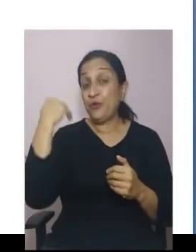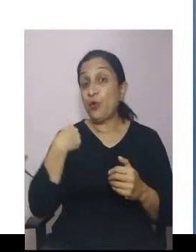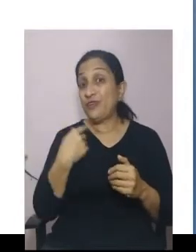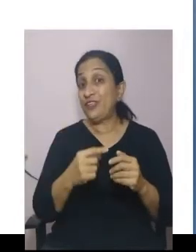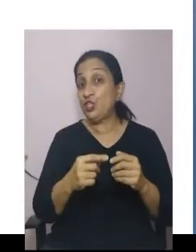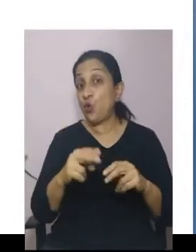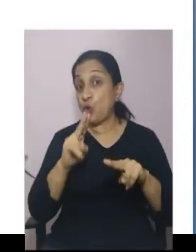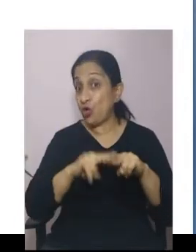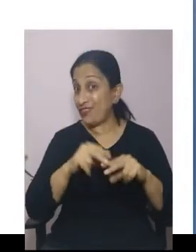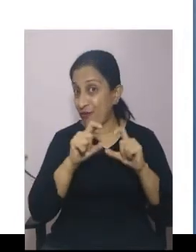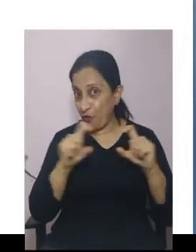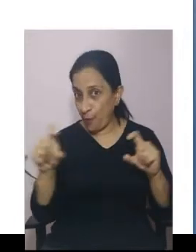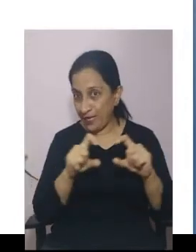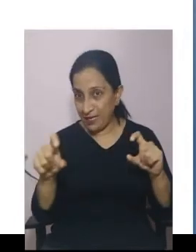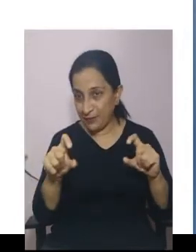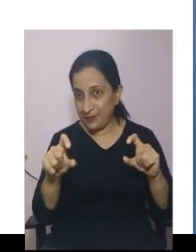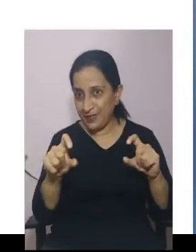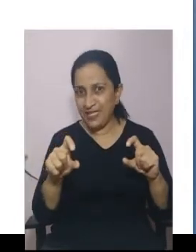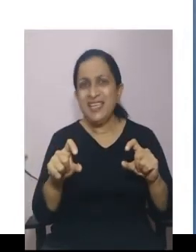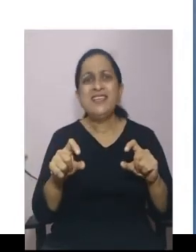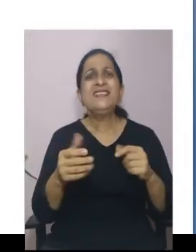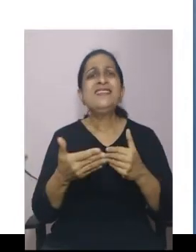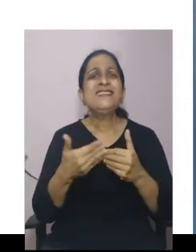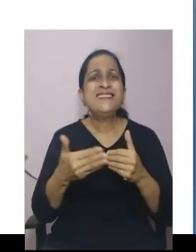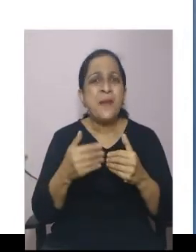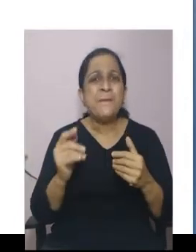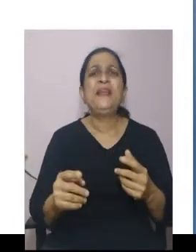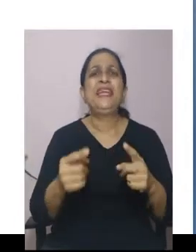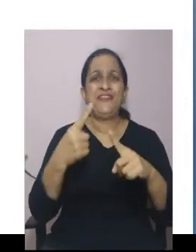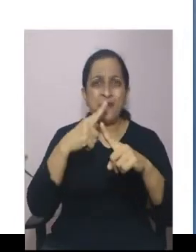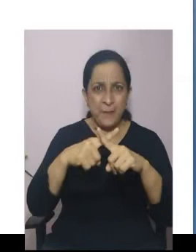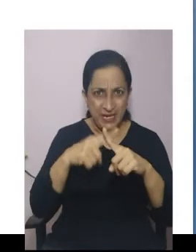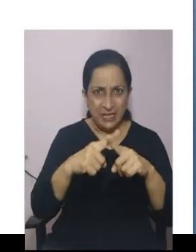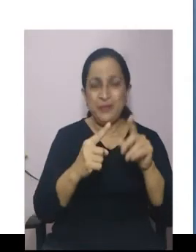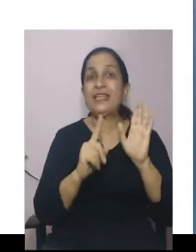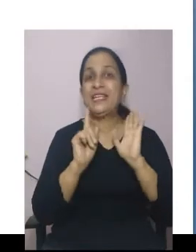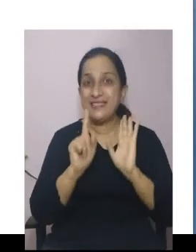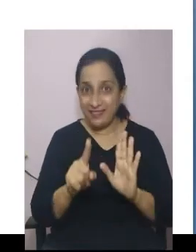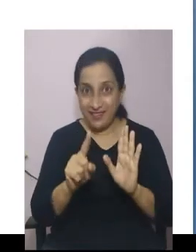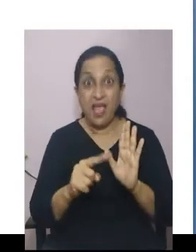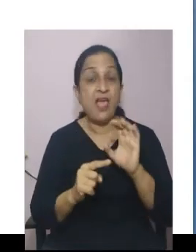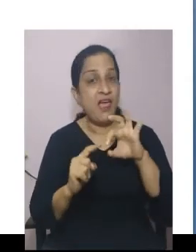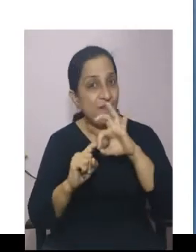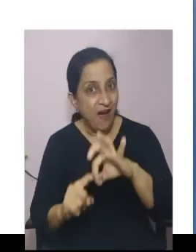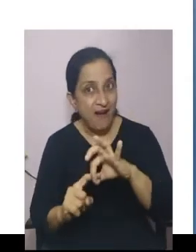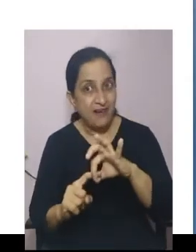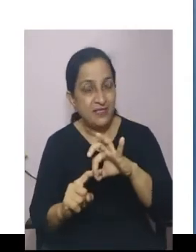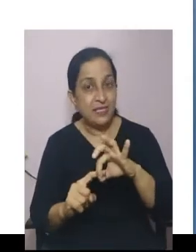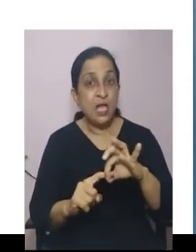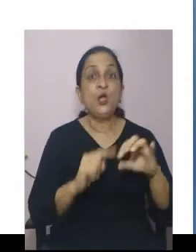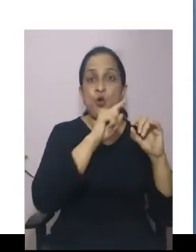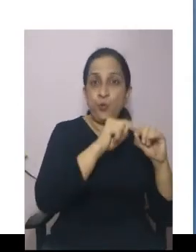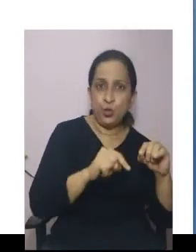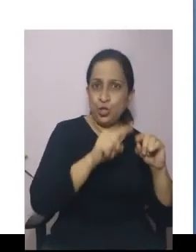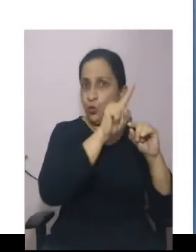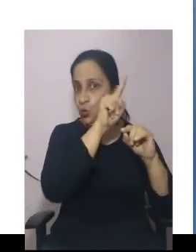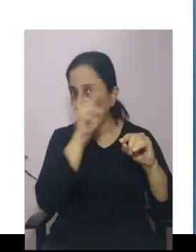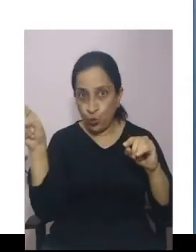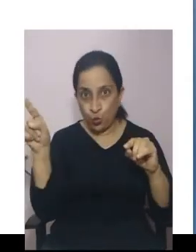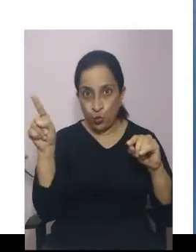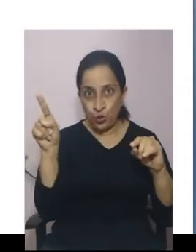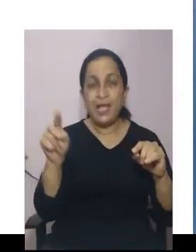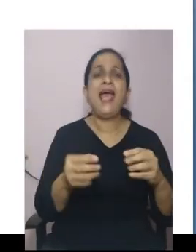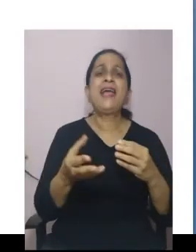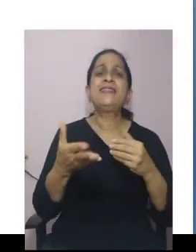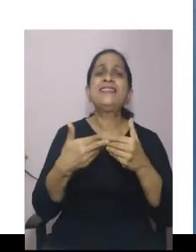in the earlier formulae, if there is a multiplication in Searle's, then under root you can straight away multiply